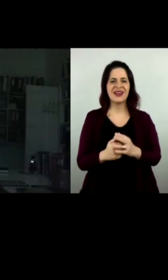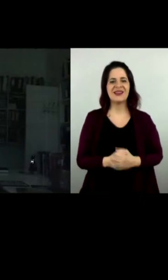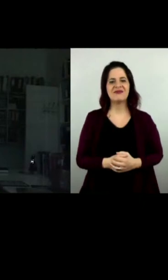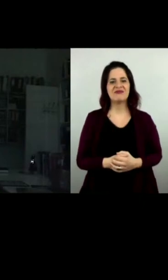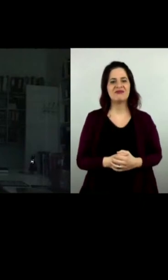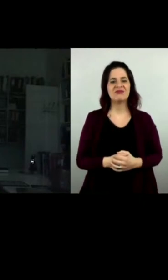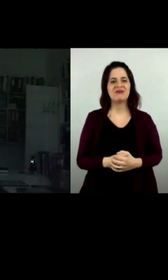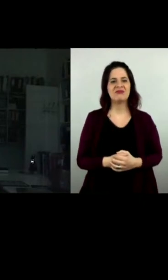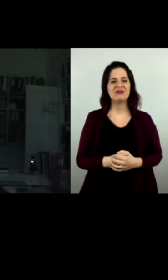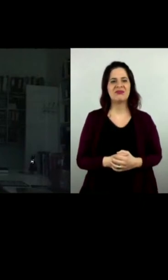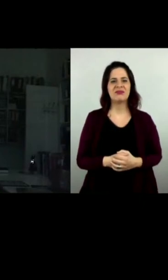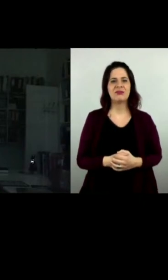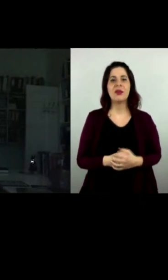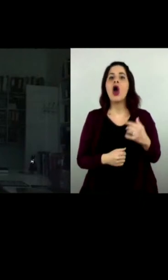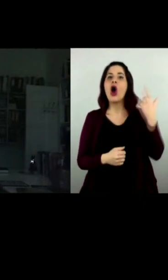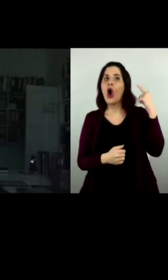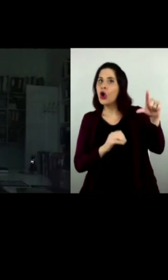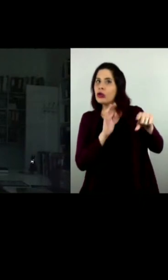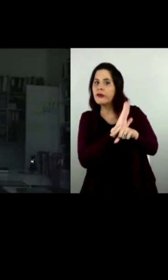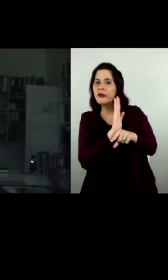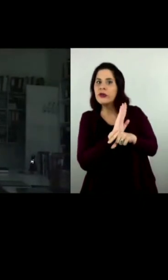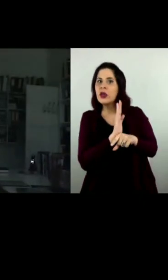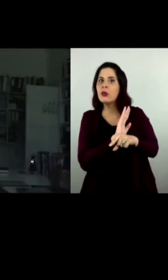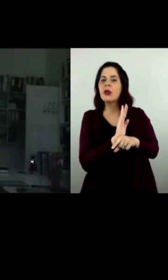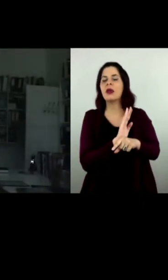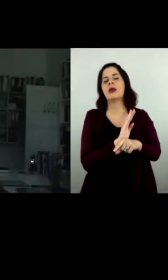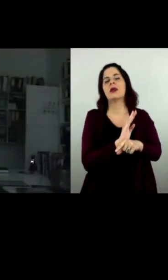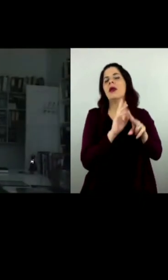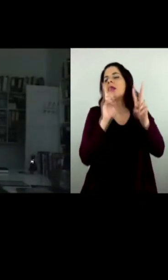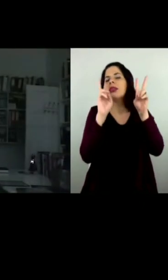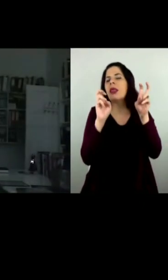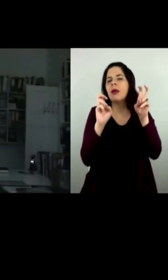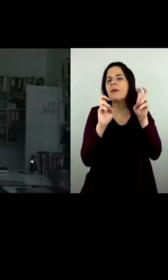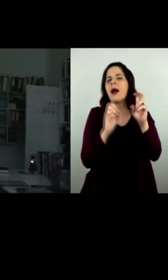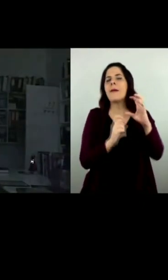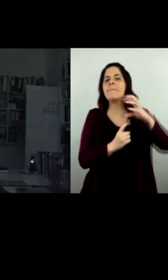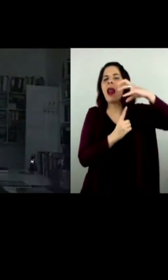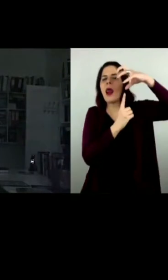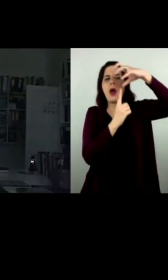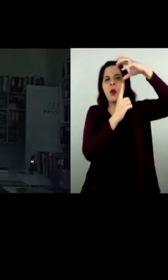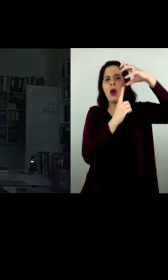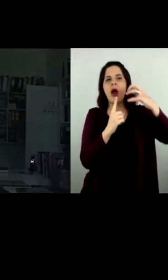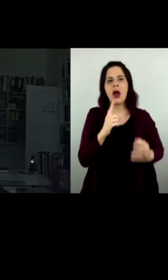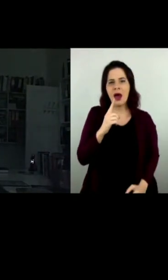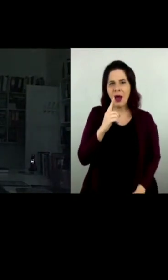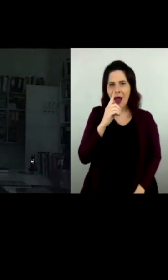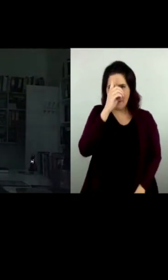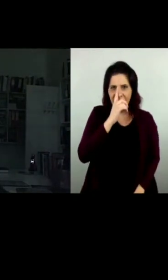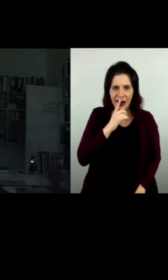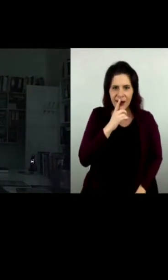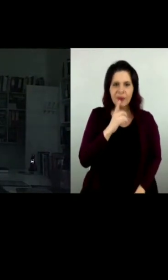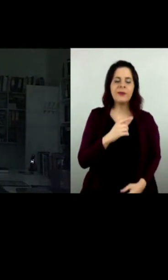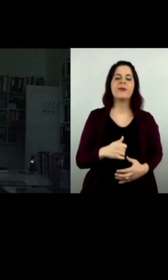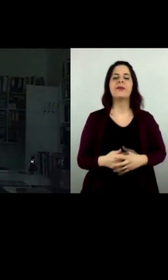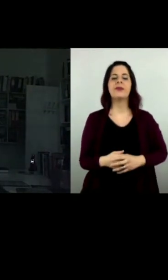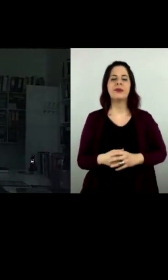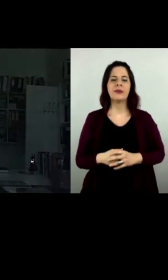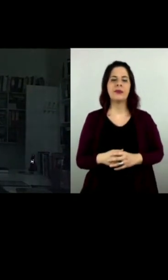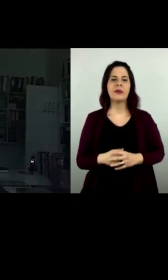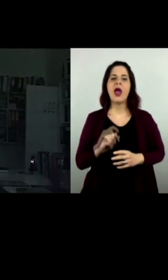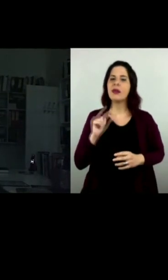yellow balloon. It's a lovely film. Yeah, and then so strong. And then you go to the white